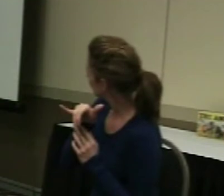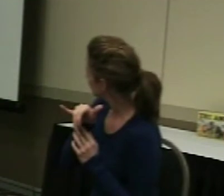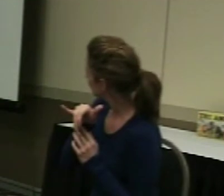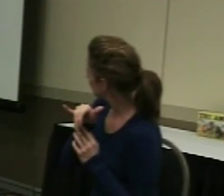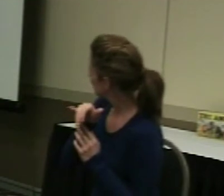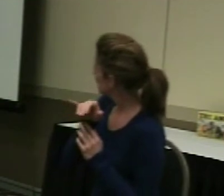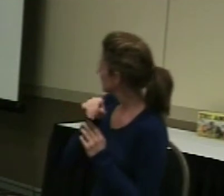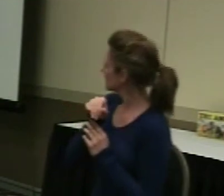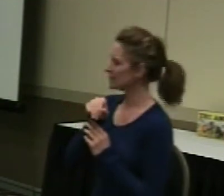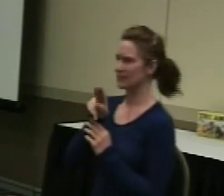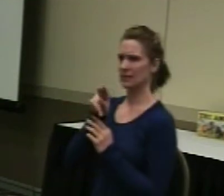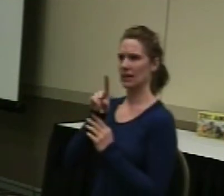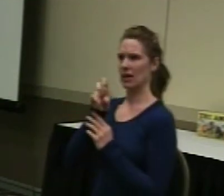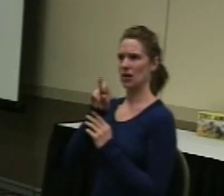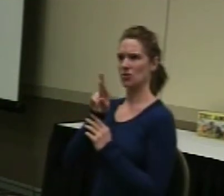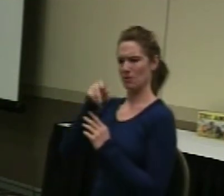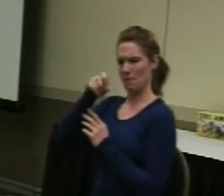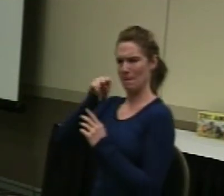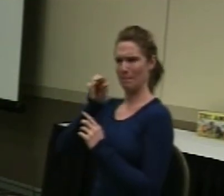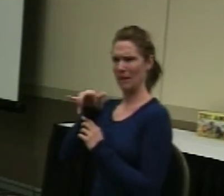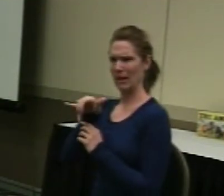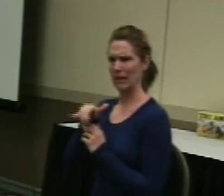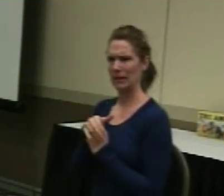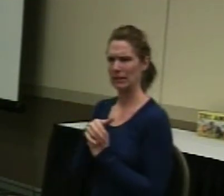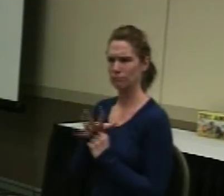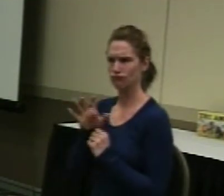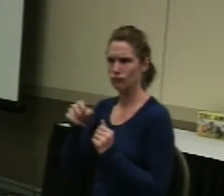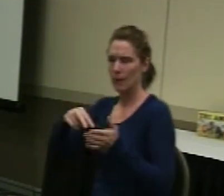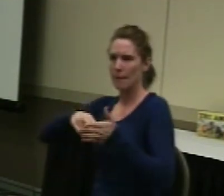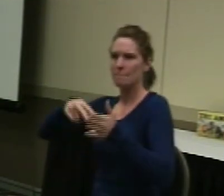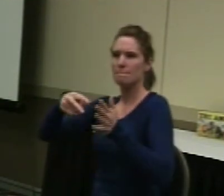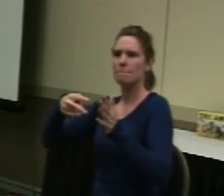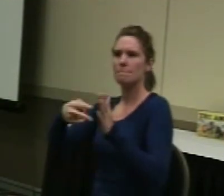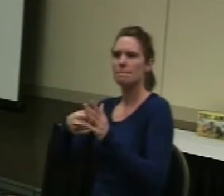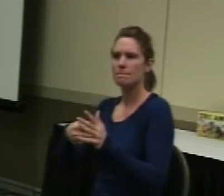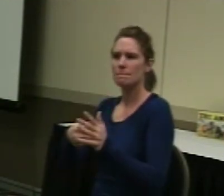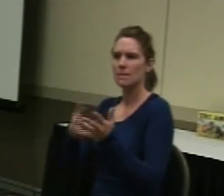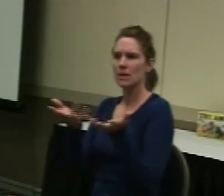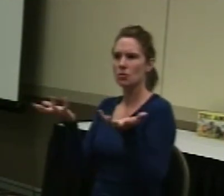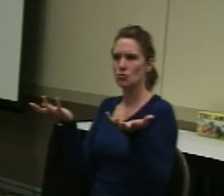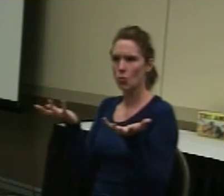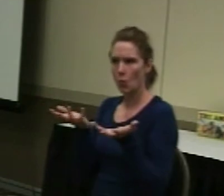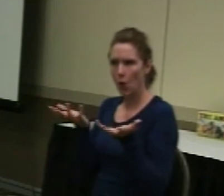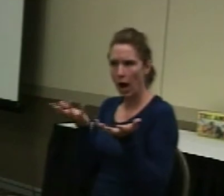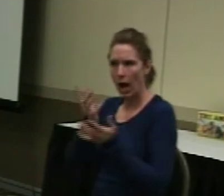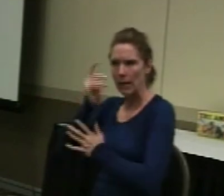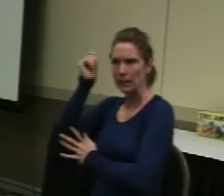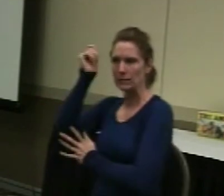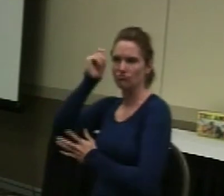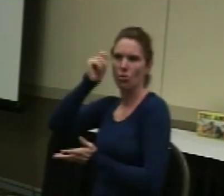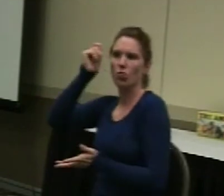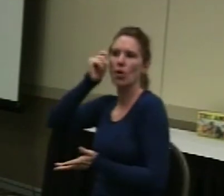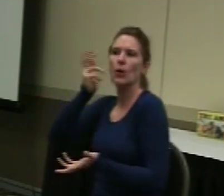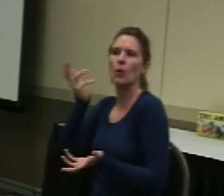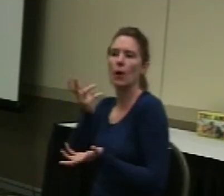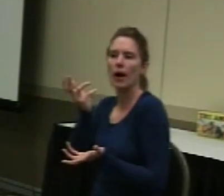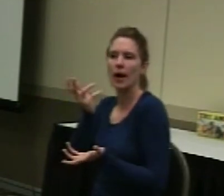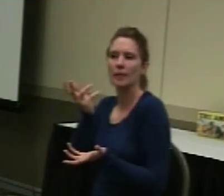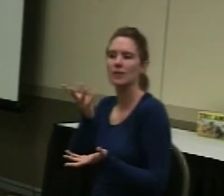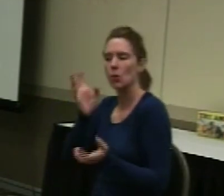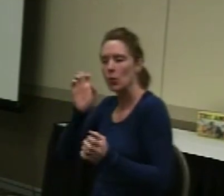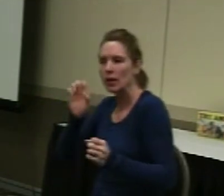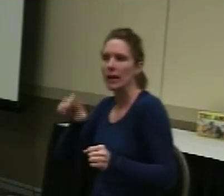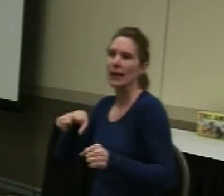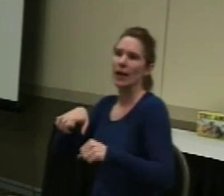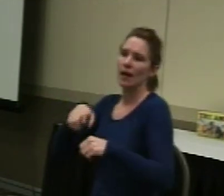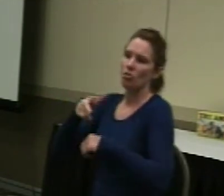that mean? Obviously we could spend a whole 3 or 4 hours dealing only with theory, couldn't we? But we won't do that because that's not